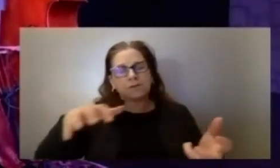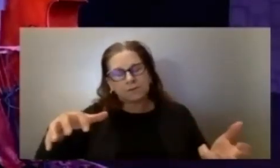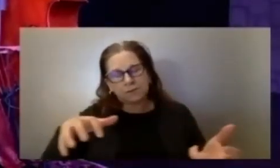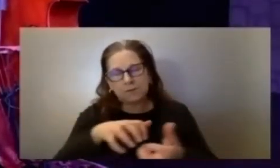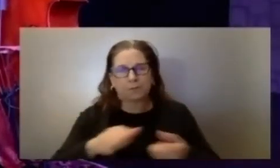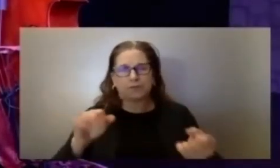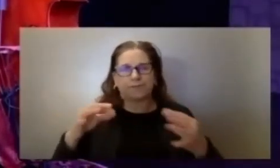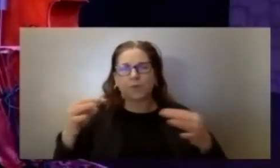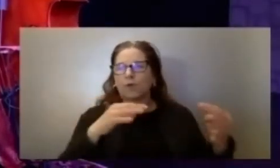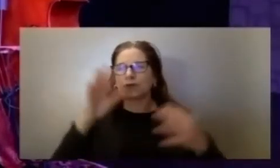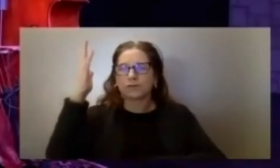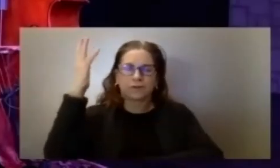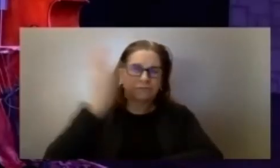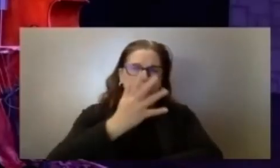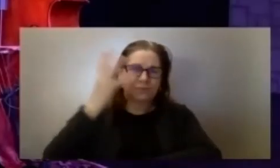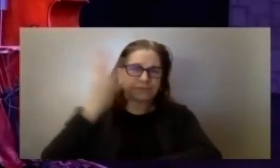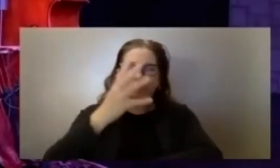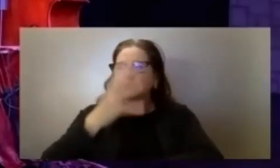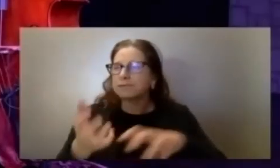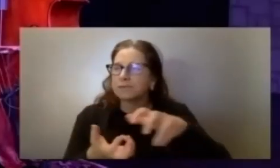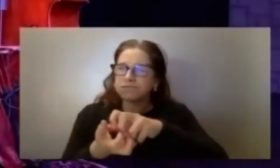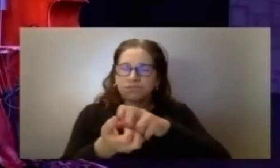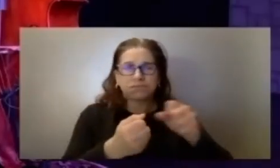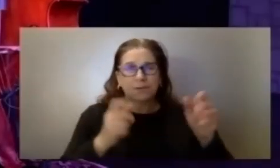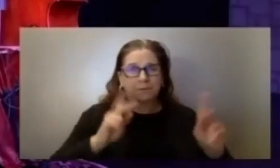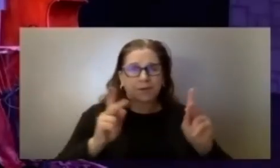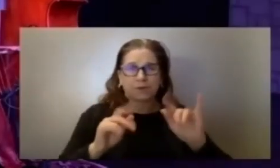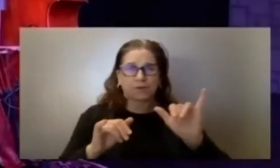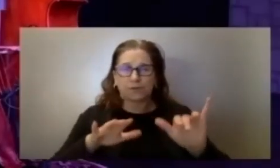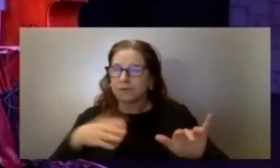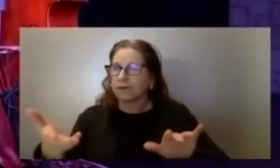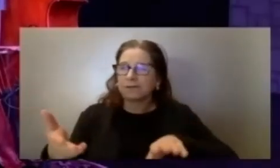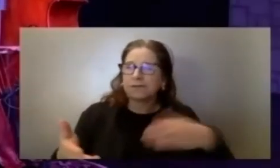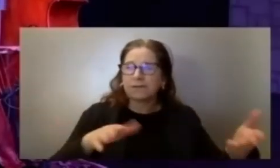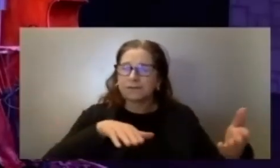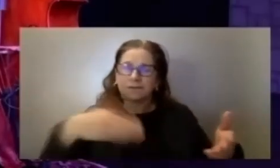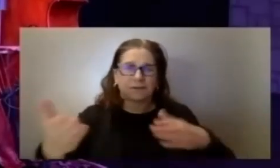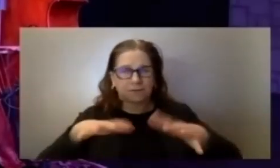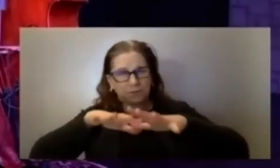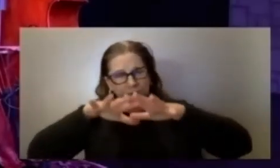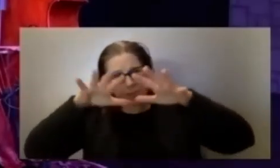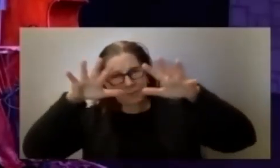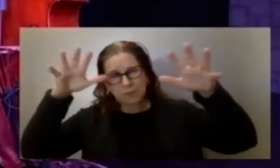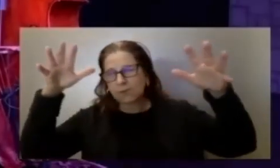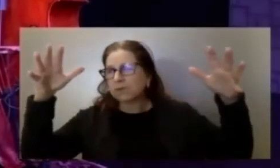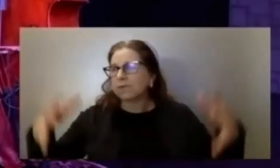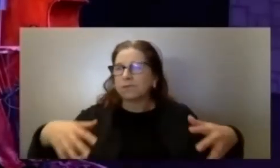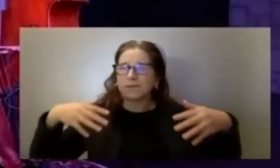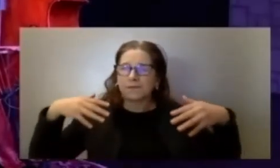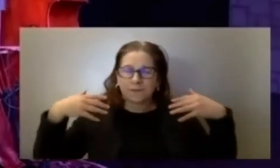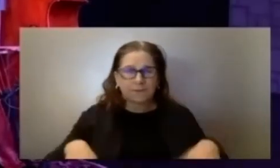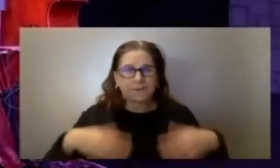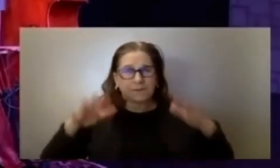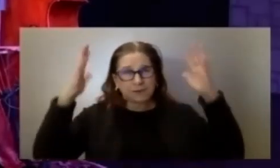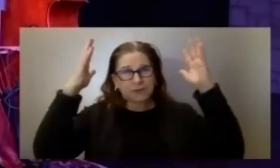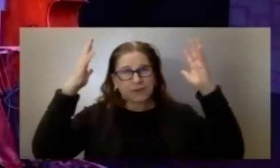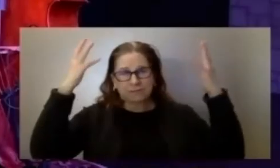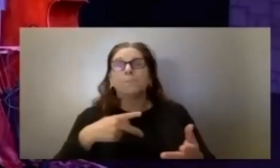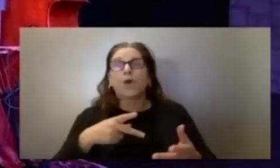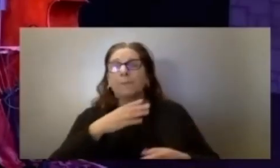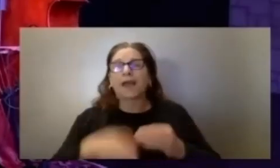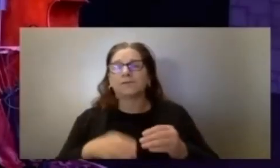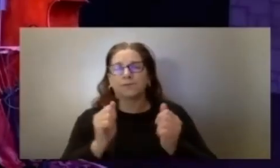war. The destruction of human life was monumental, as was the destruction of trees. The